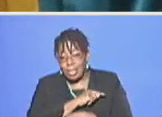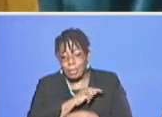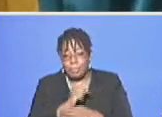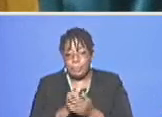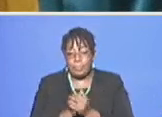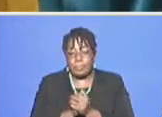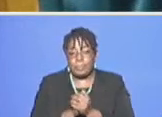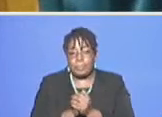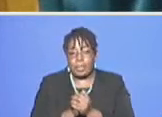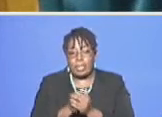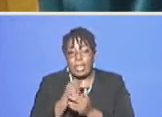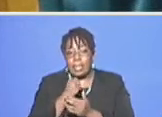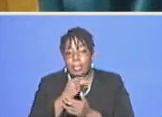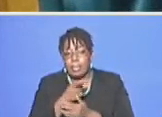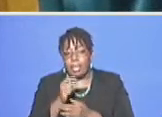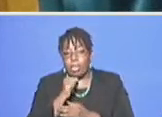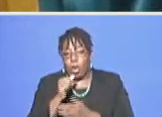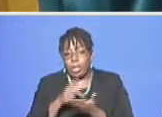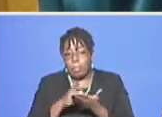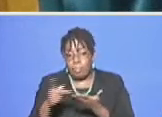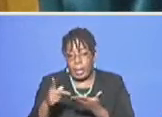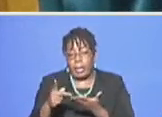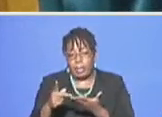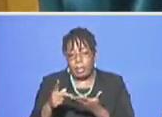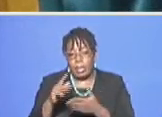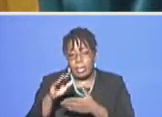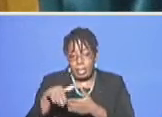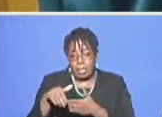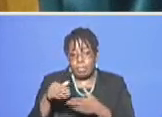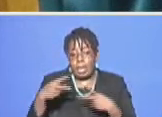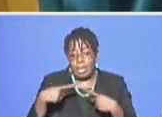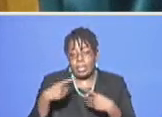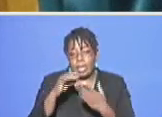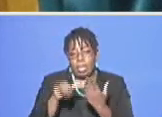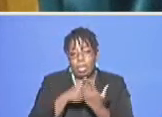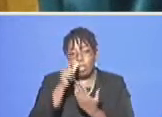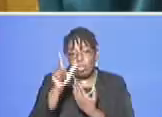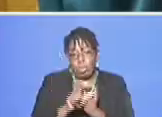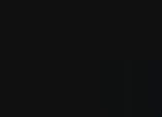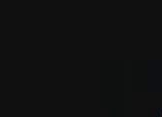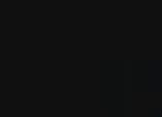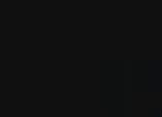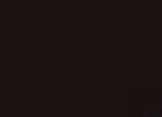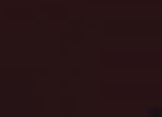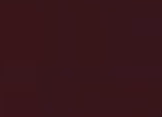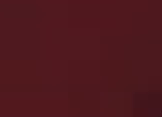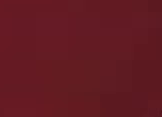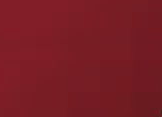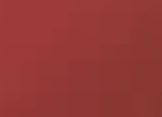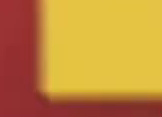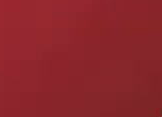fine. She has until this coming Monday, July 12th, to do so.